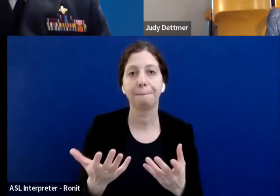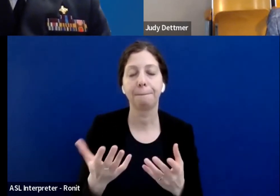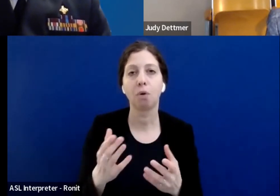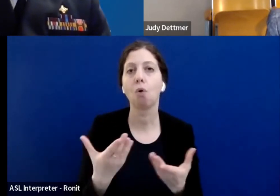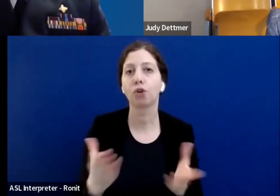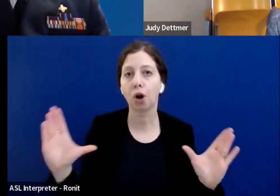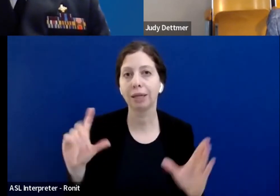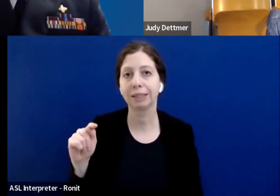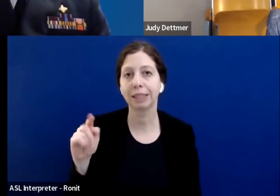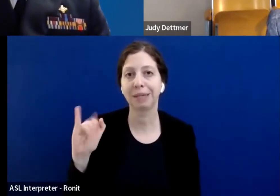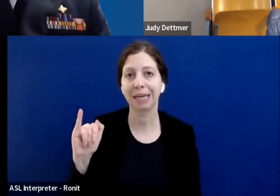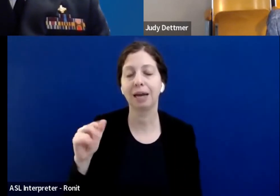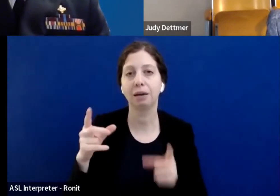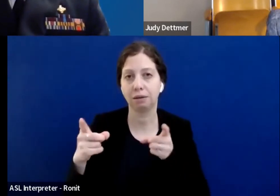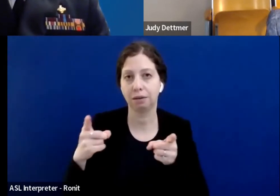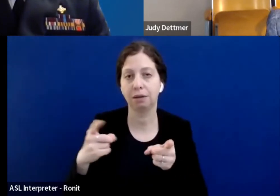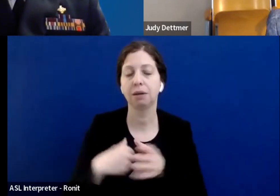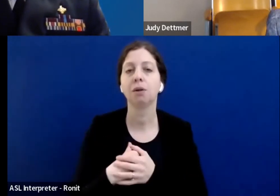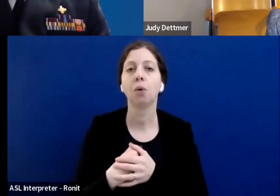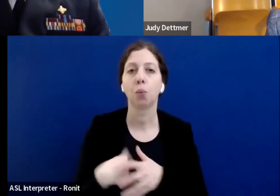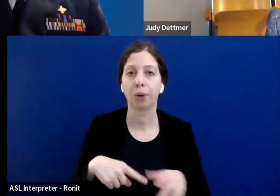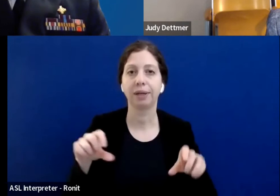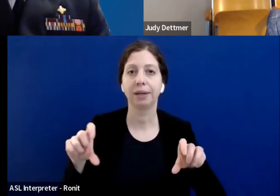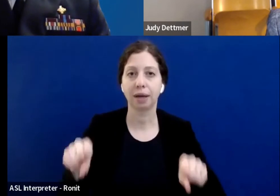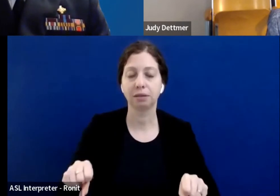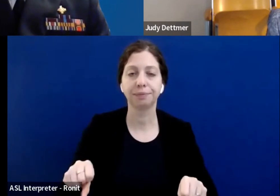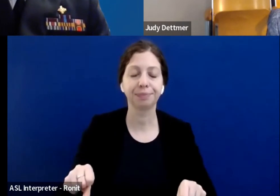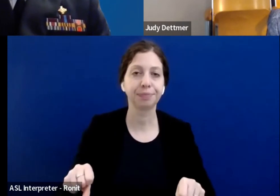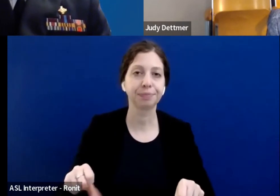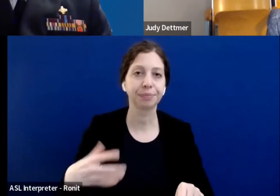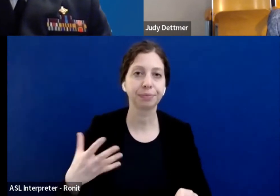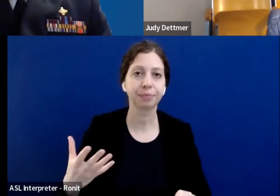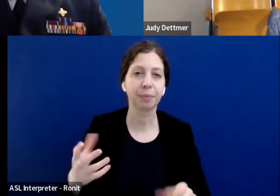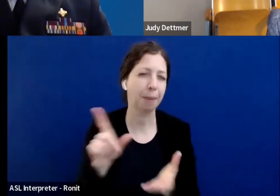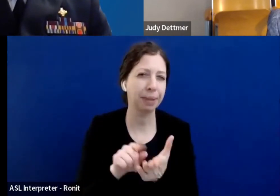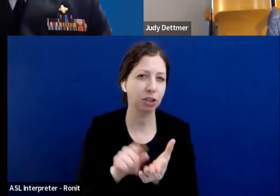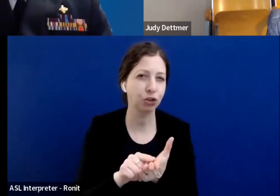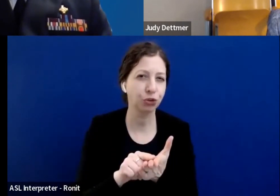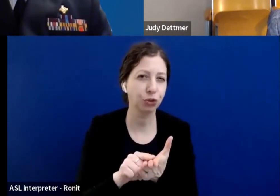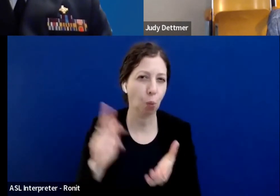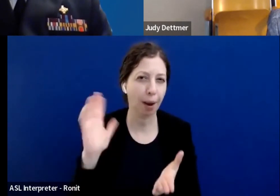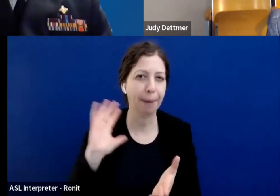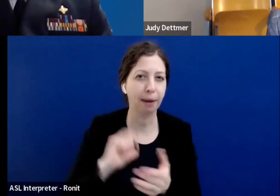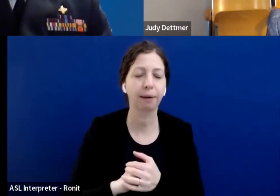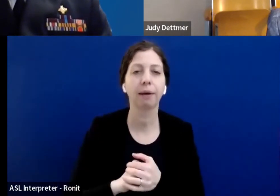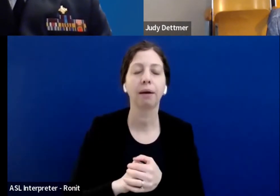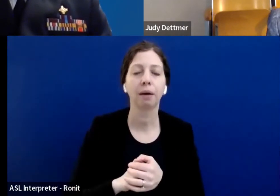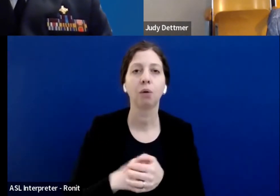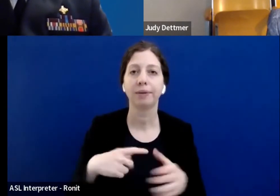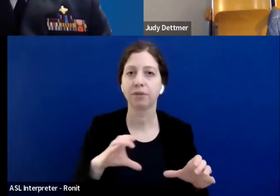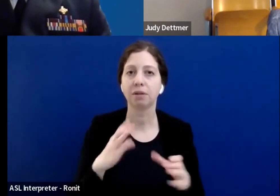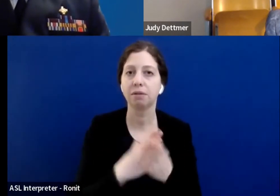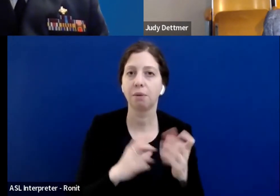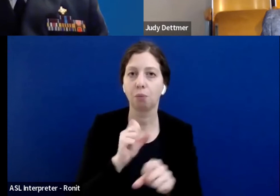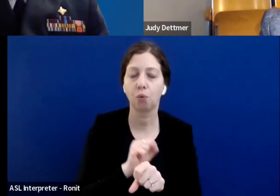overall TBI definition, and we can, it was published a while back. We've done some work